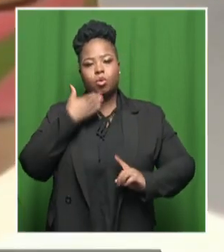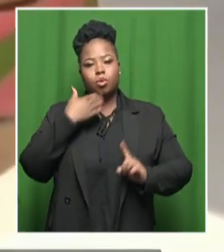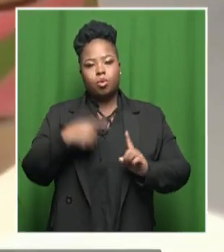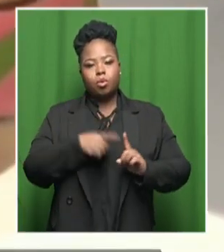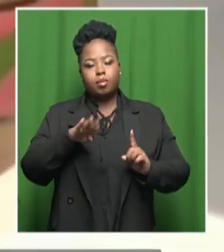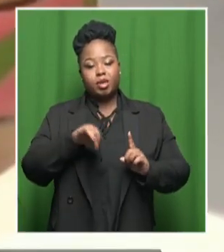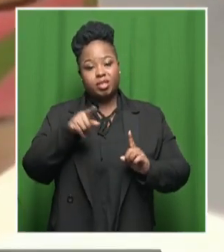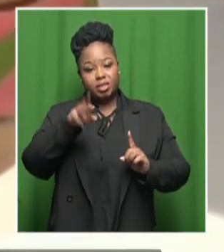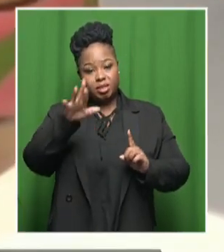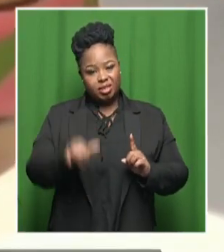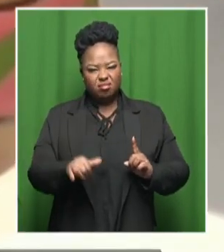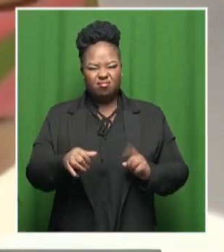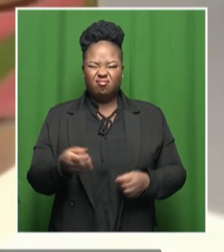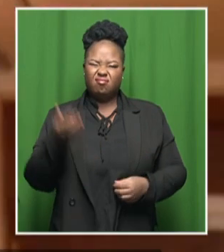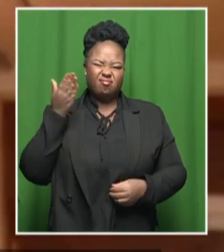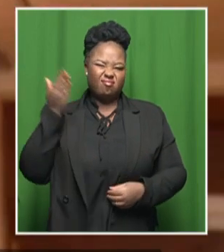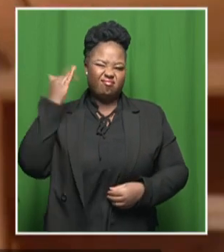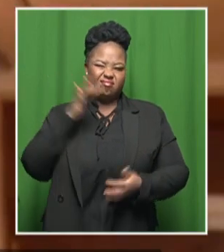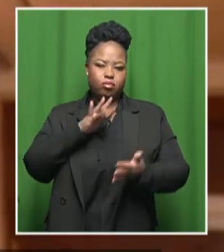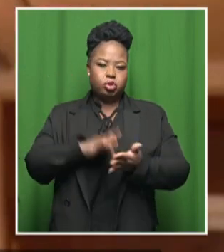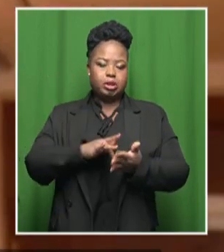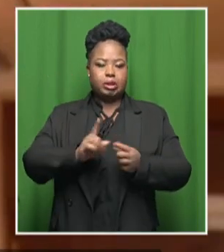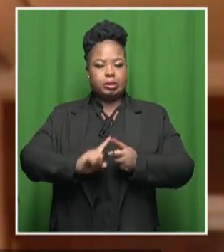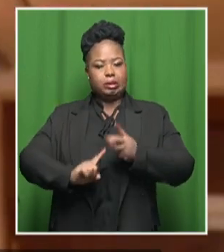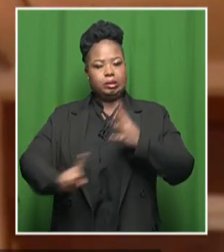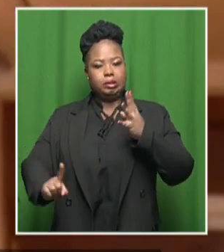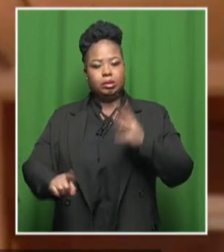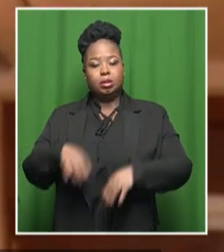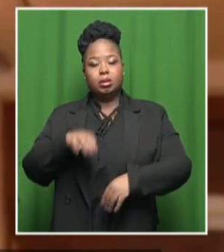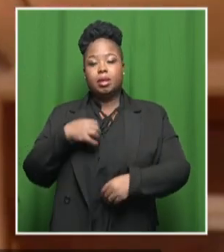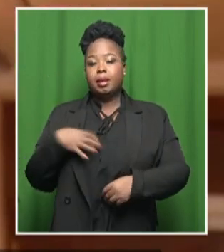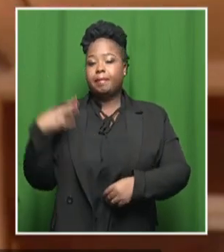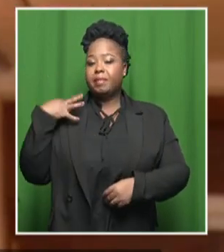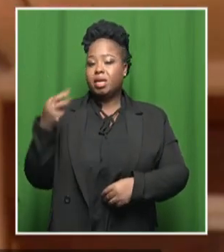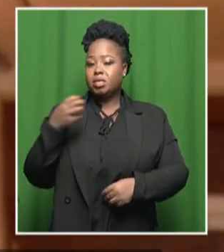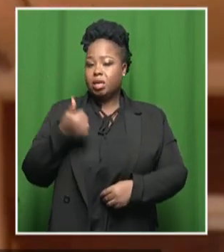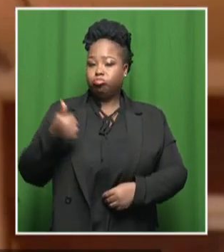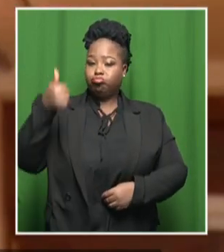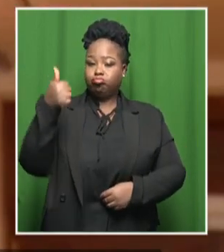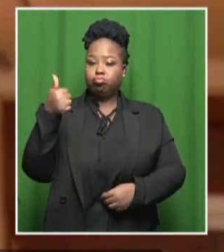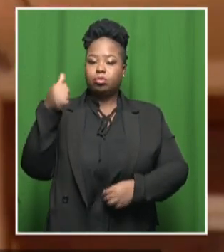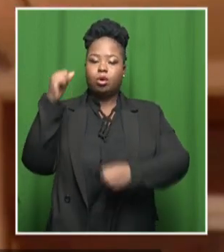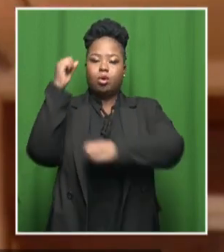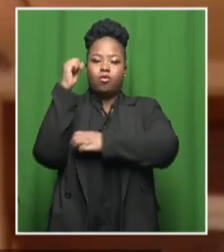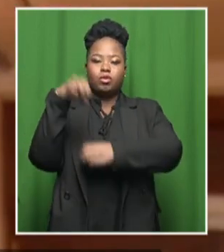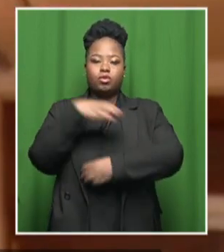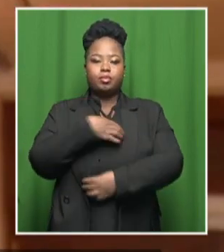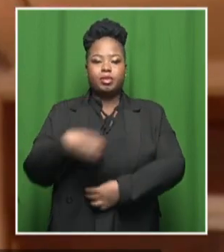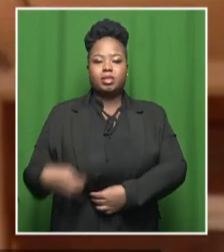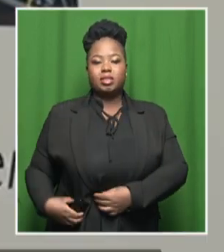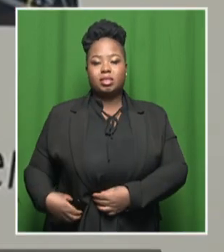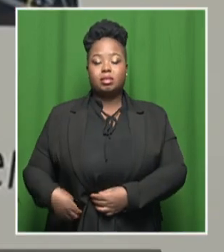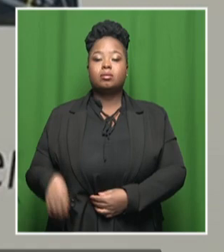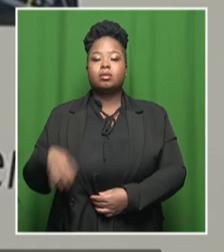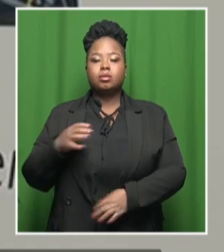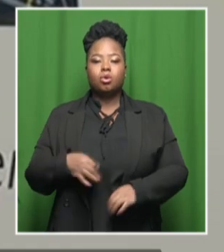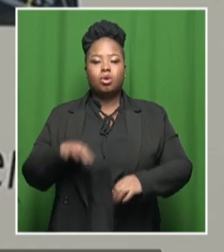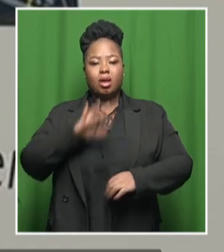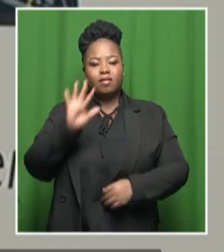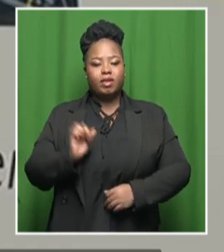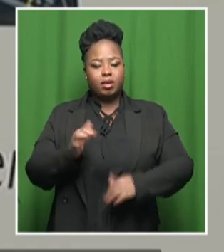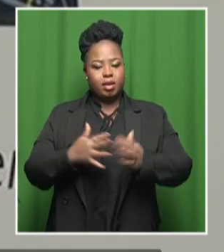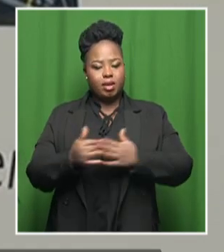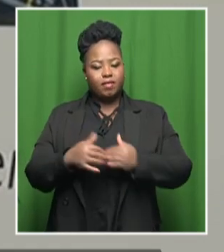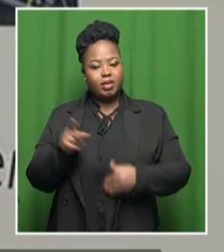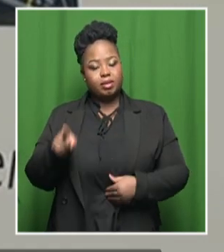Bathily. He has held numerous positions, including being Senegal's Senior Minister in the Office of the President in charge of African affairs.